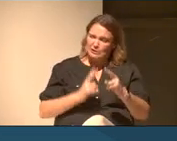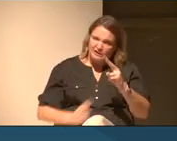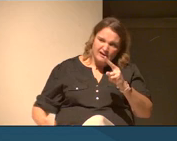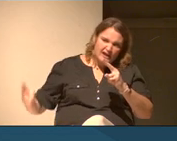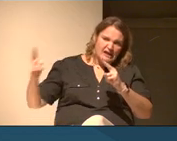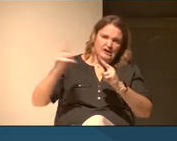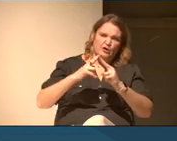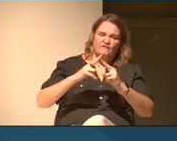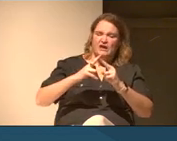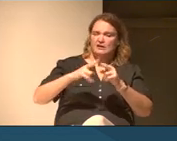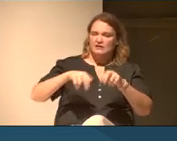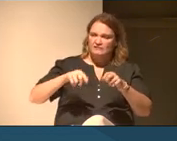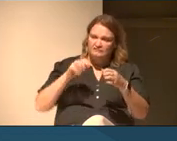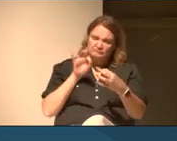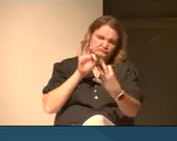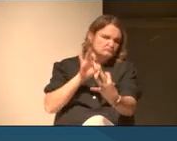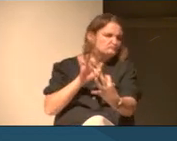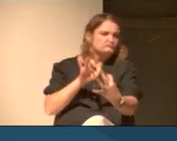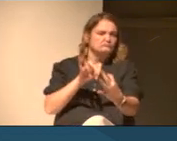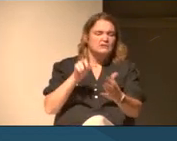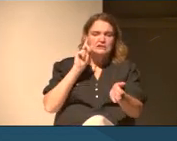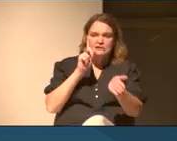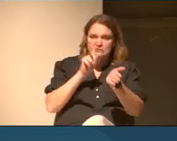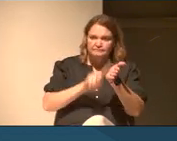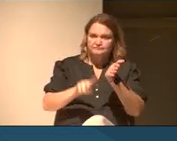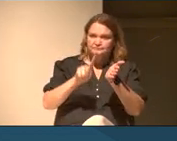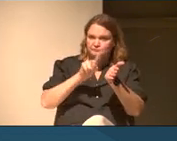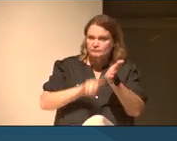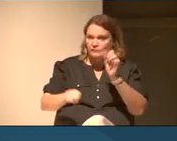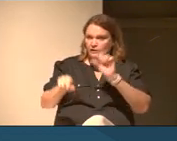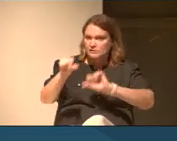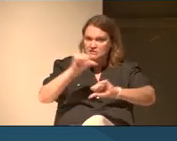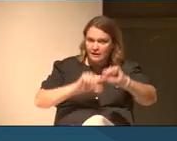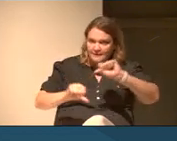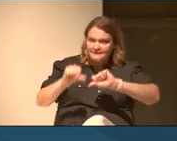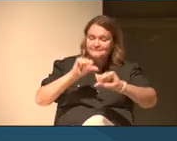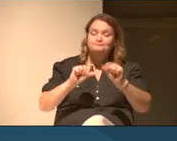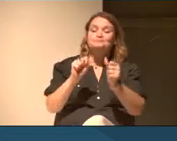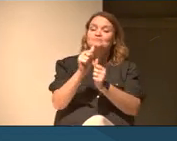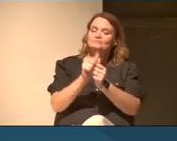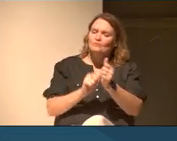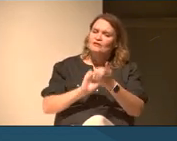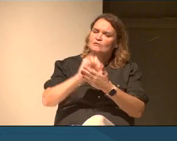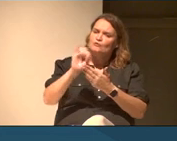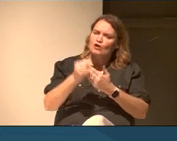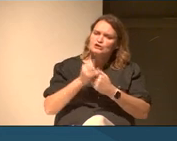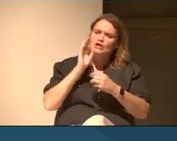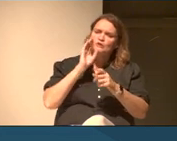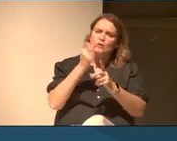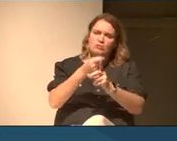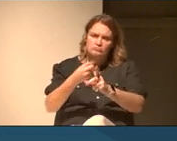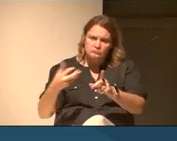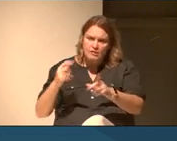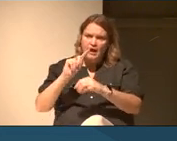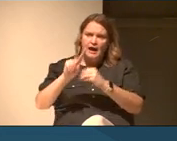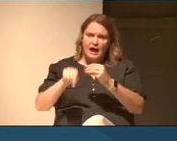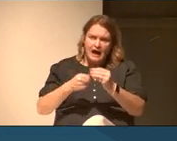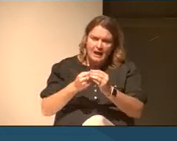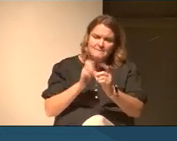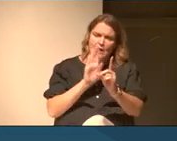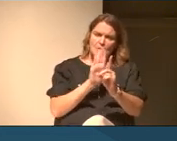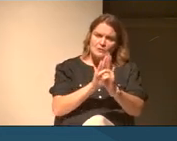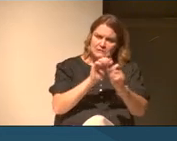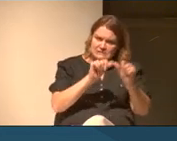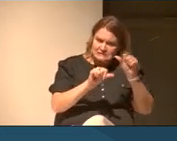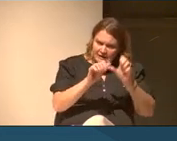really incredible science. And each of the projects tell a little bit about that scientist, her work,